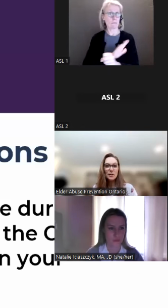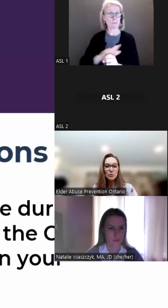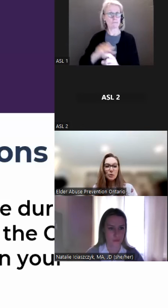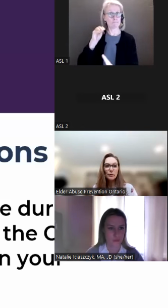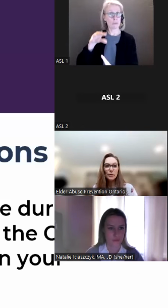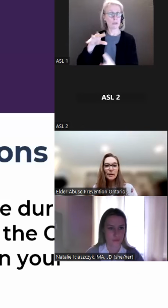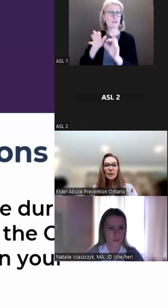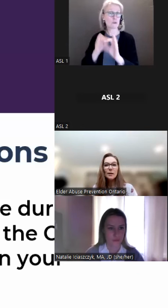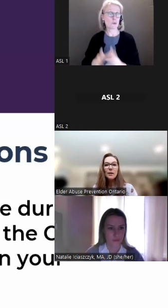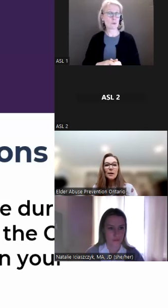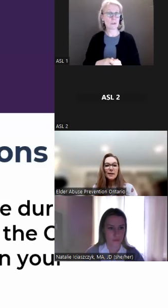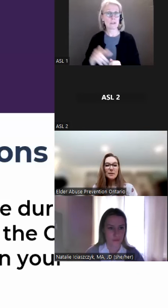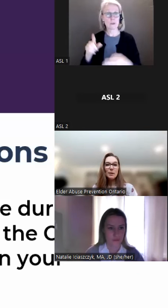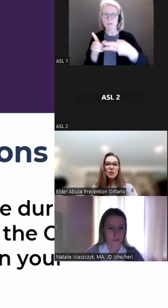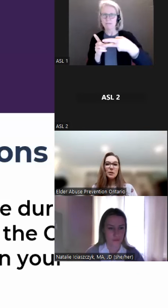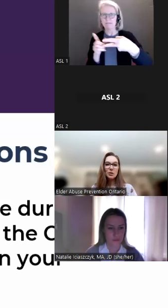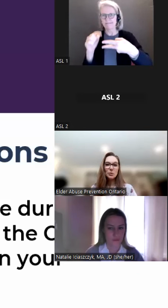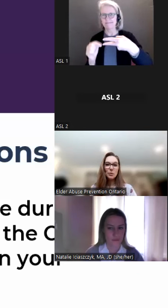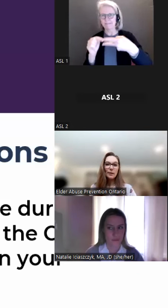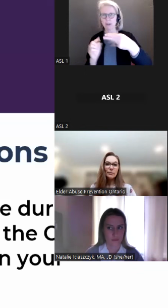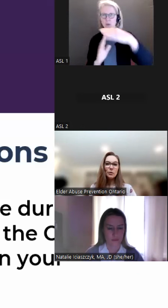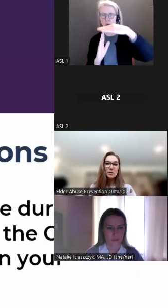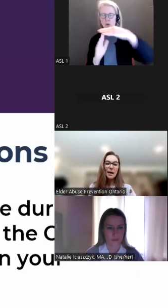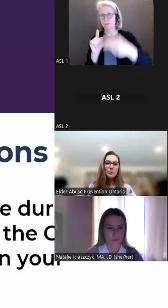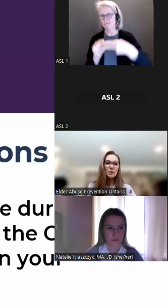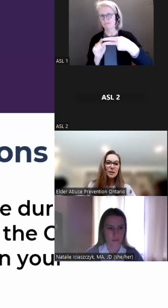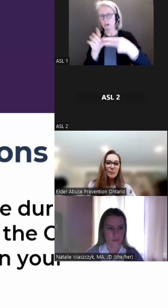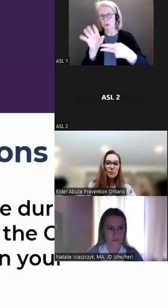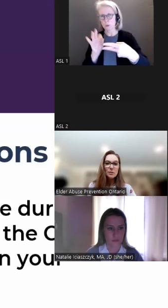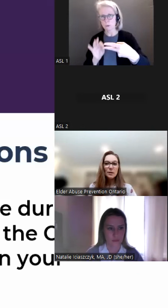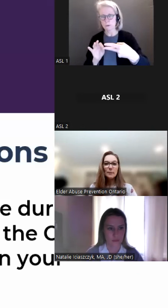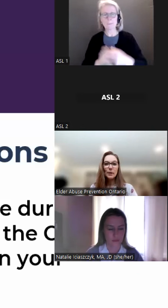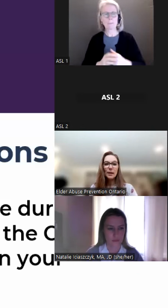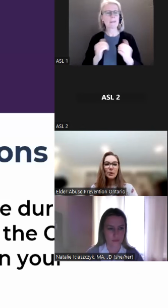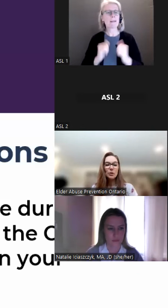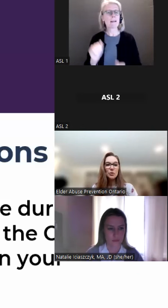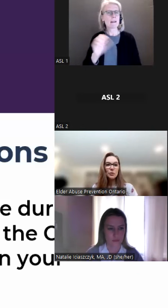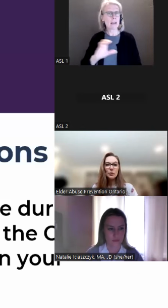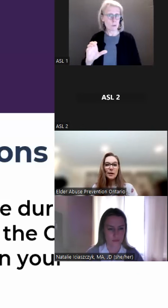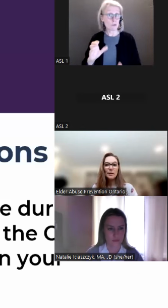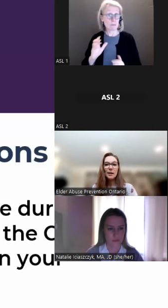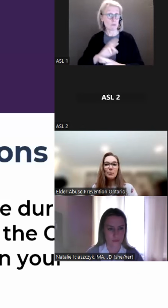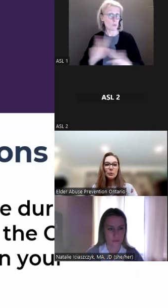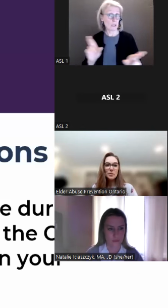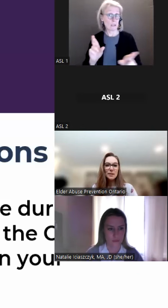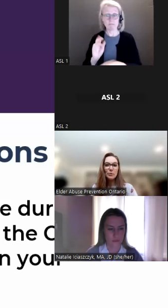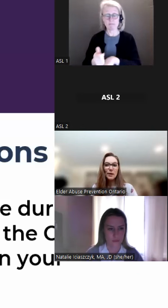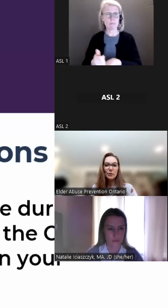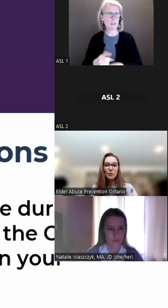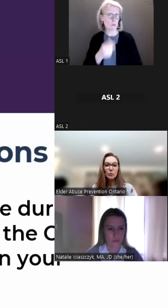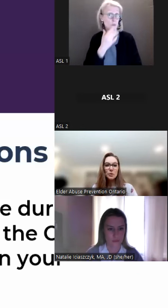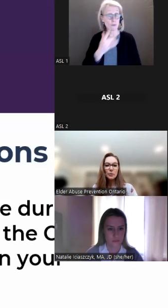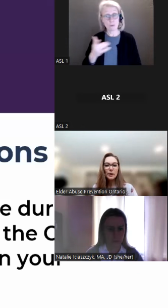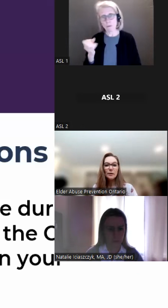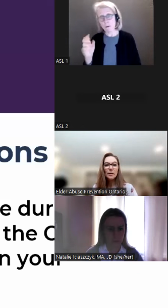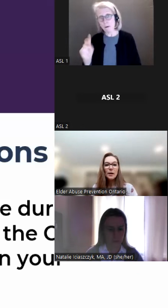that as you go if you'd like. As I mentioned, I do have closed captions enabled. Again, you can turn that, enable or disable that